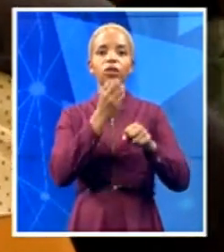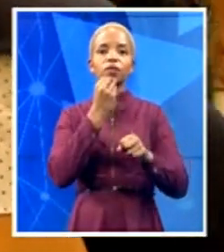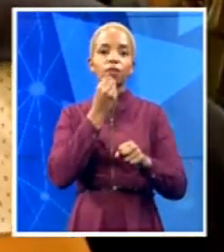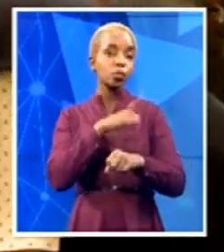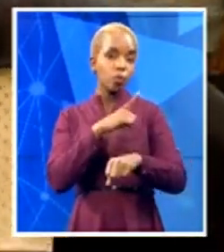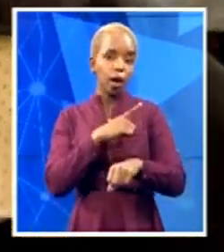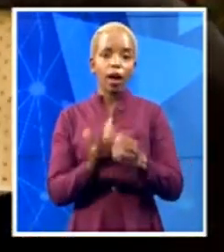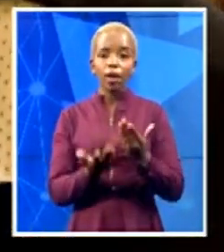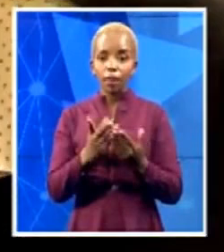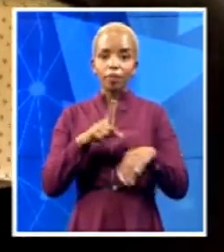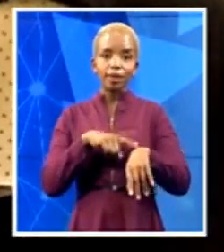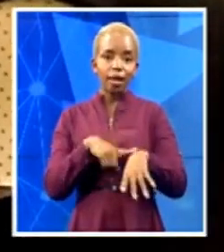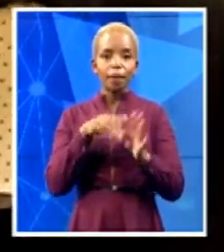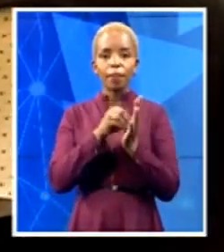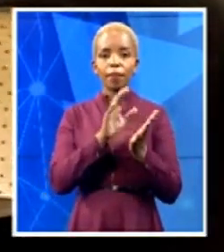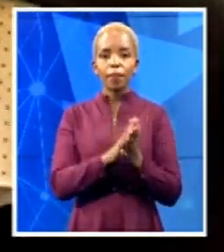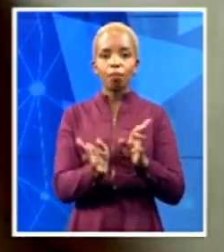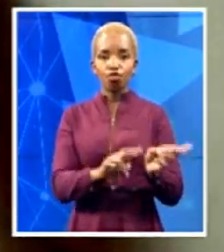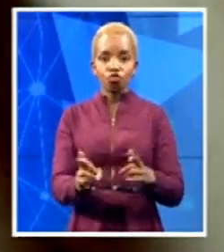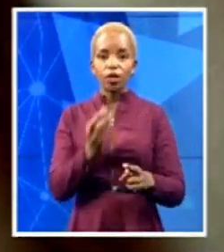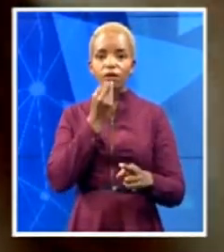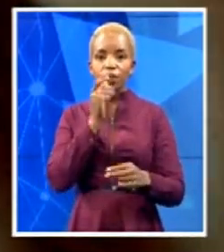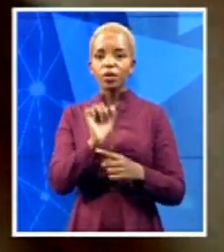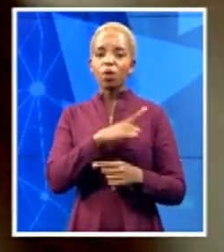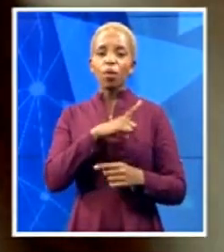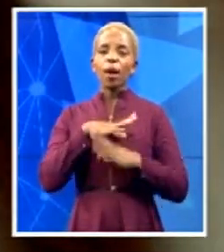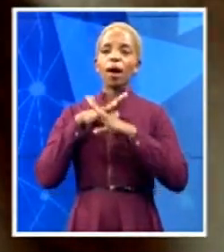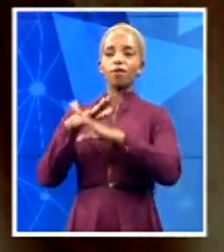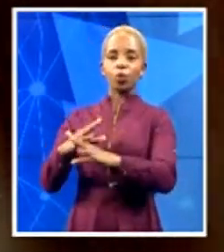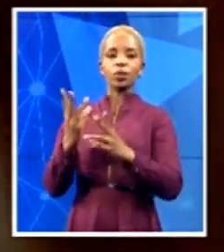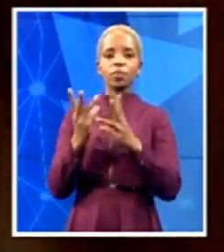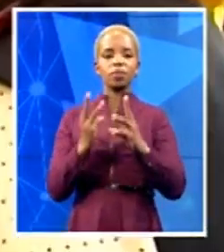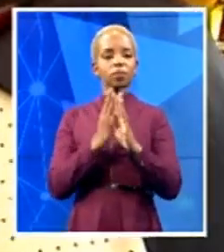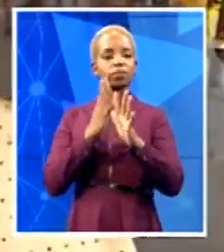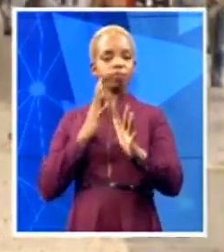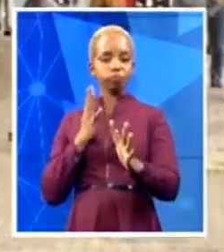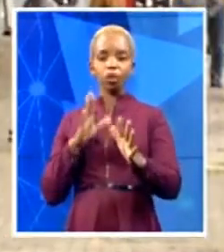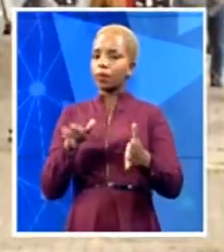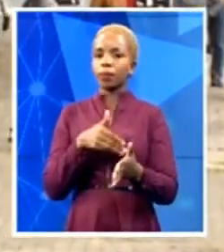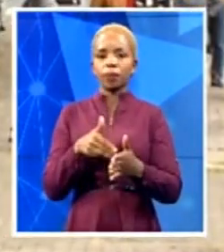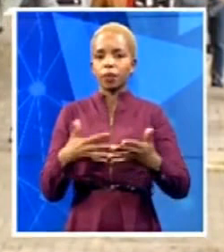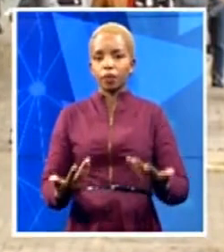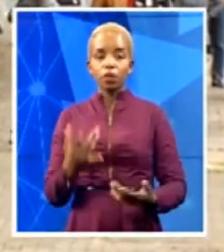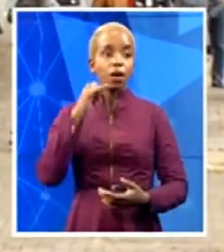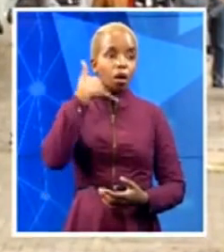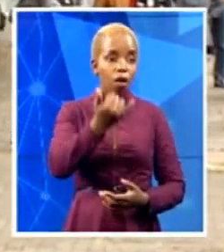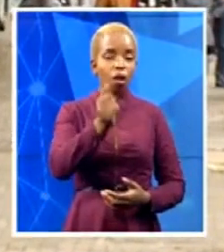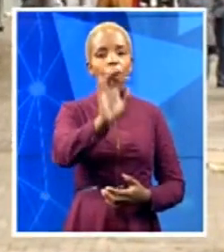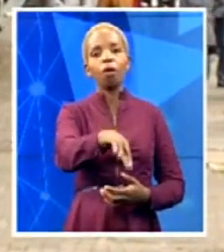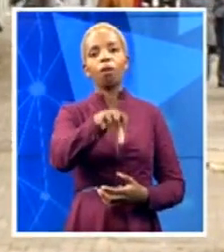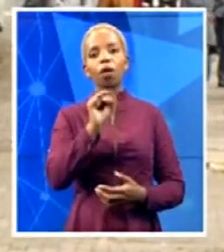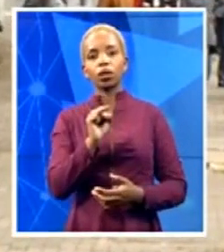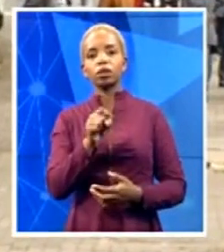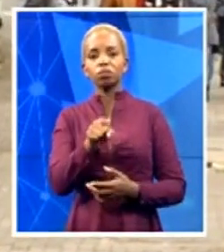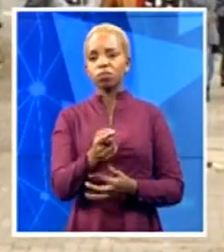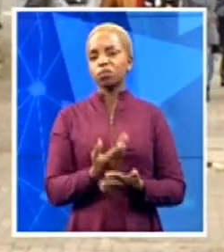any queues that may well arise outside. So no walk-ins, call, collect. And that's what we're actually saying. And we believe that if you do that, you